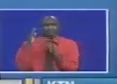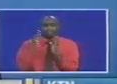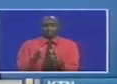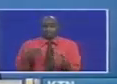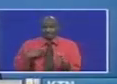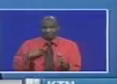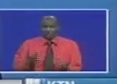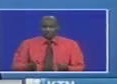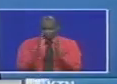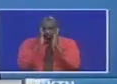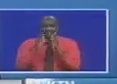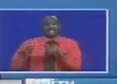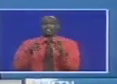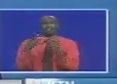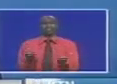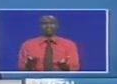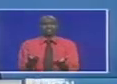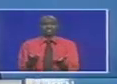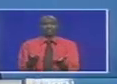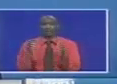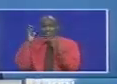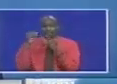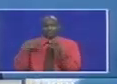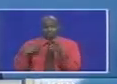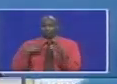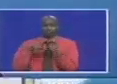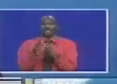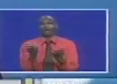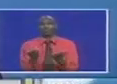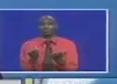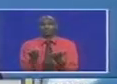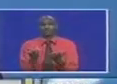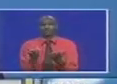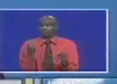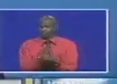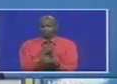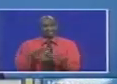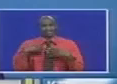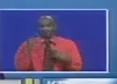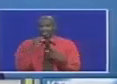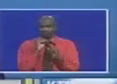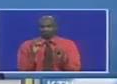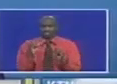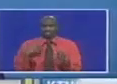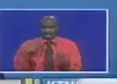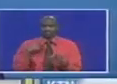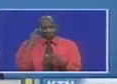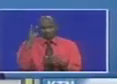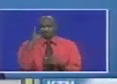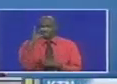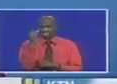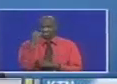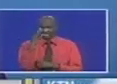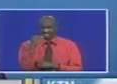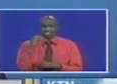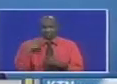main road is a riverbed and you're expecting to see resiliency in these communities. That is not acceptable. As we move towards Vision 2030, imagine a